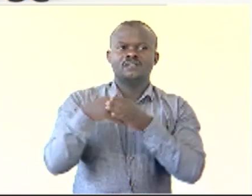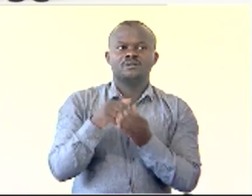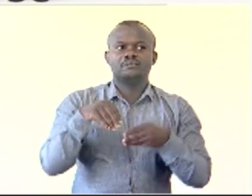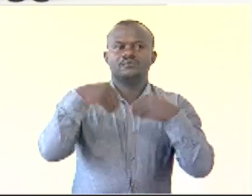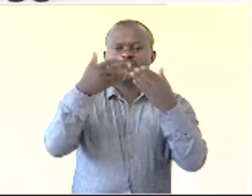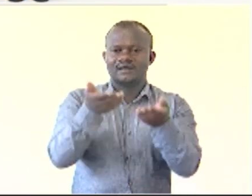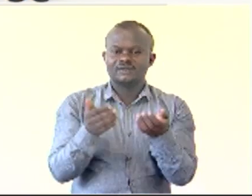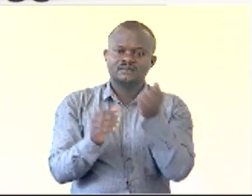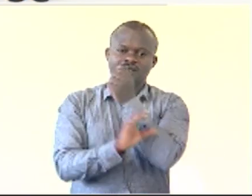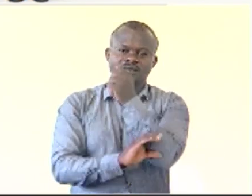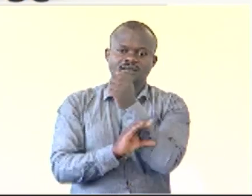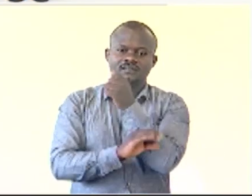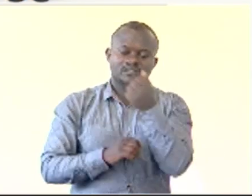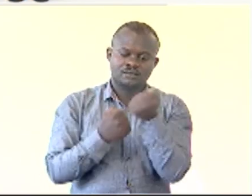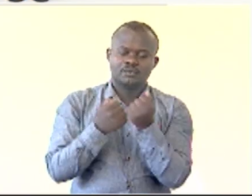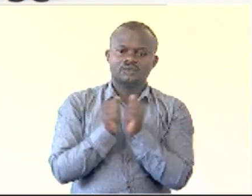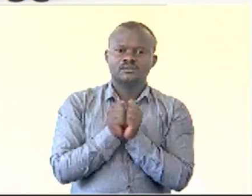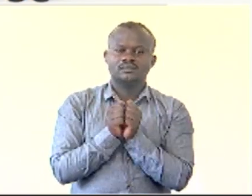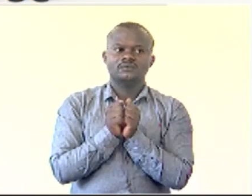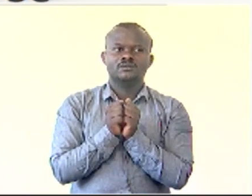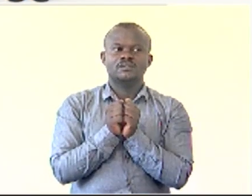mechanical support.